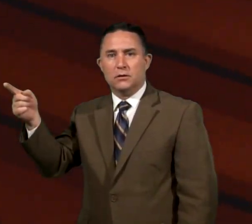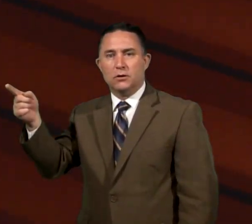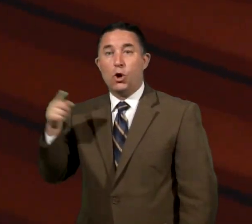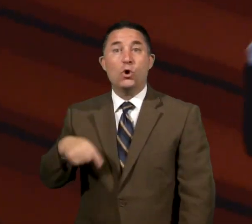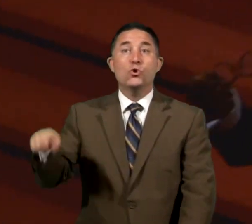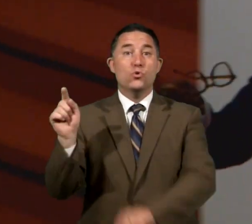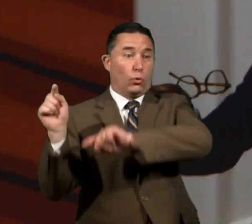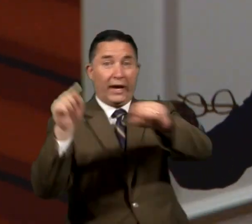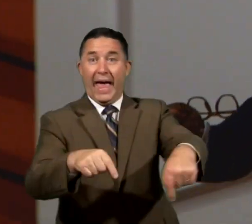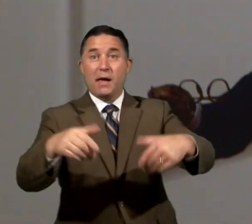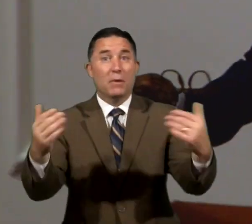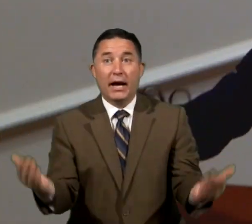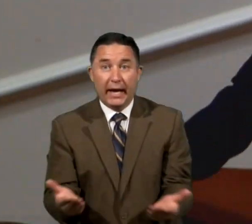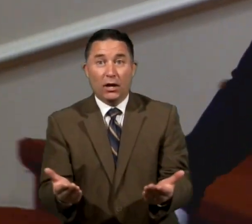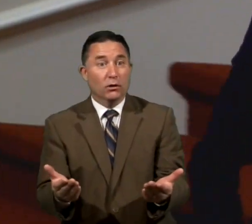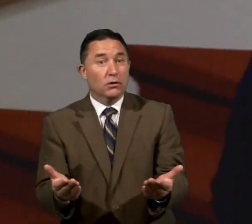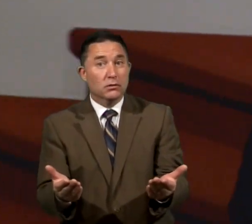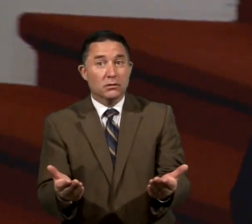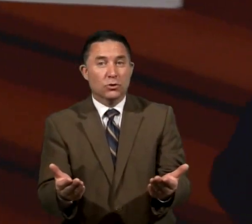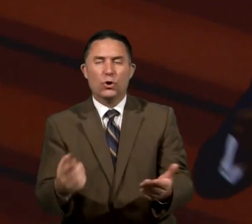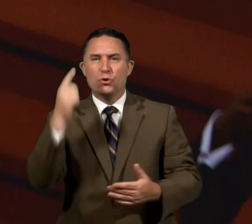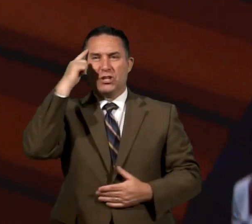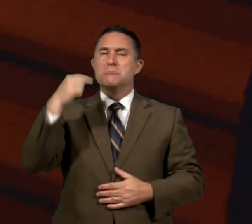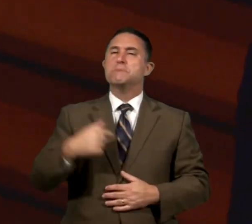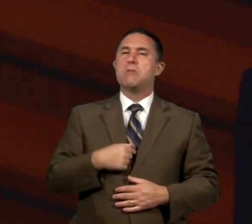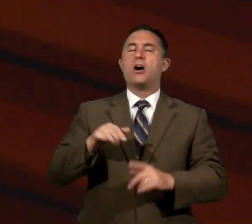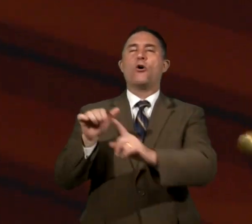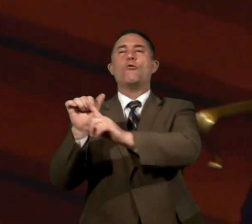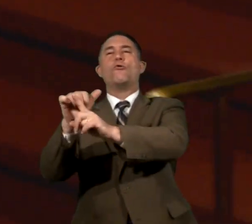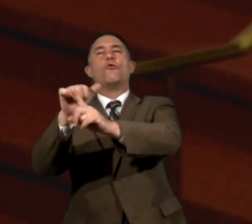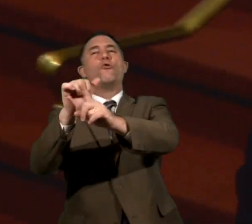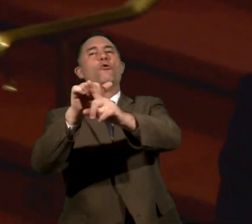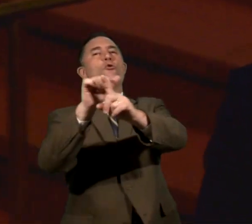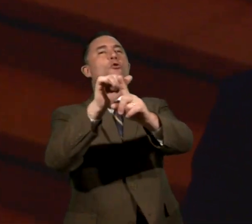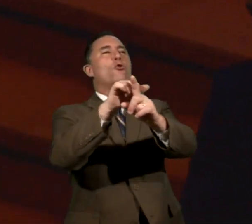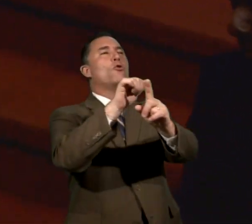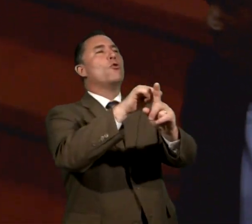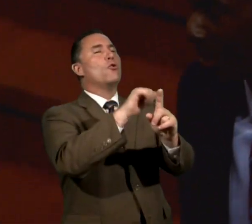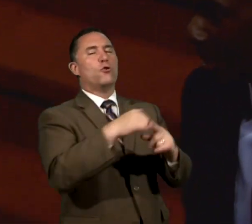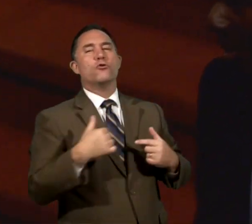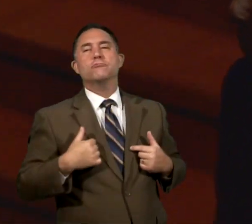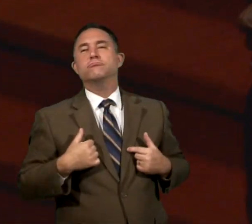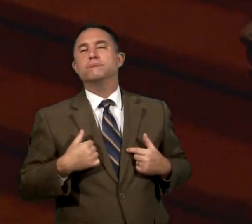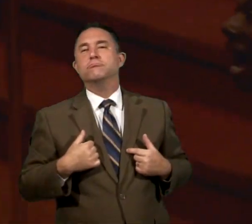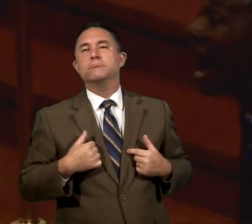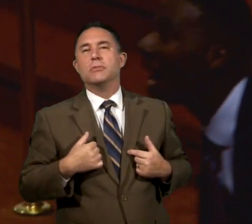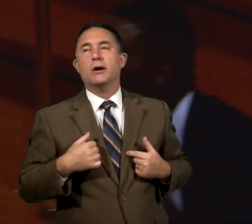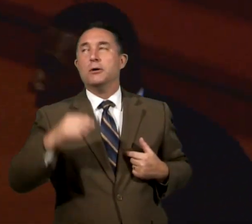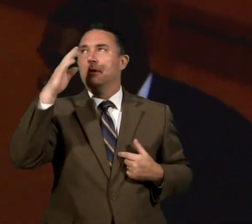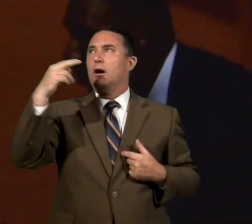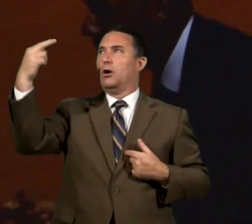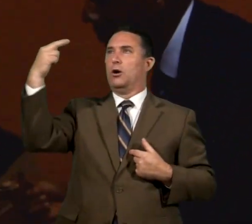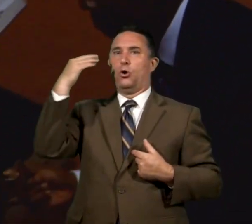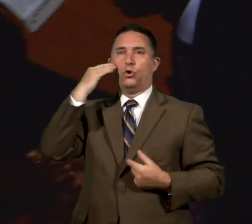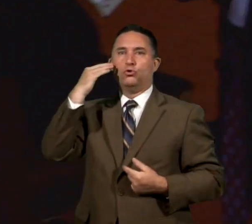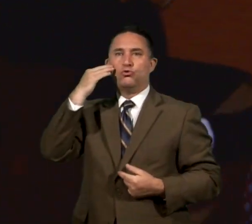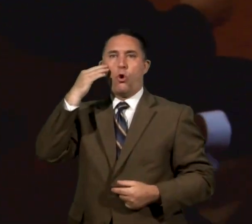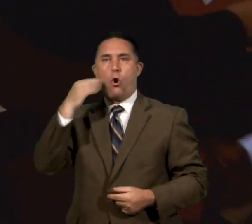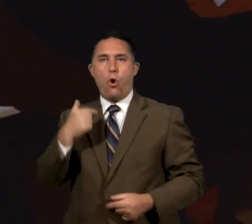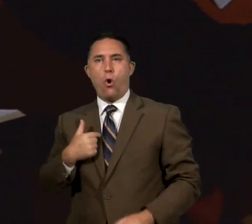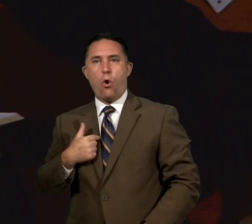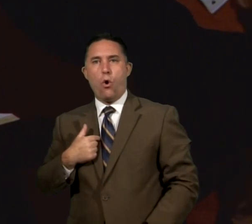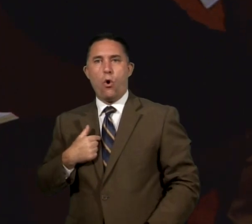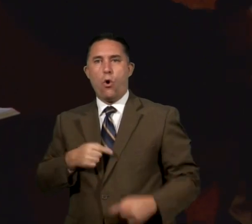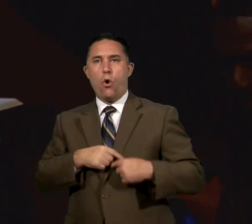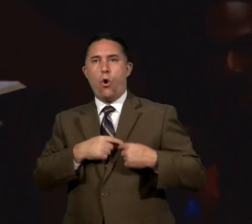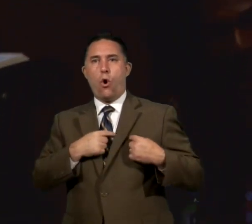You came here. Yes. Thinking that you could fool the rest of us. Come on. But God knew that